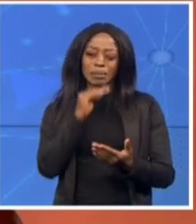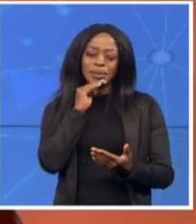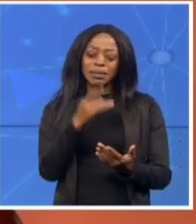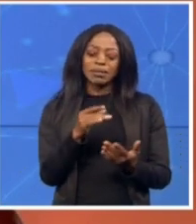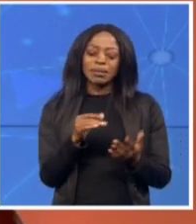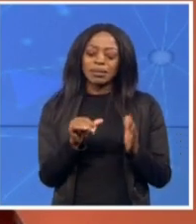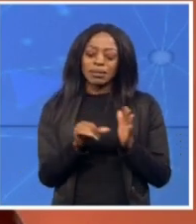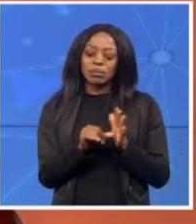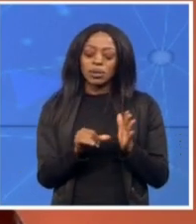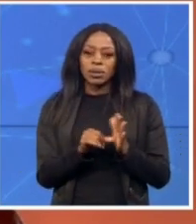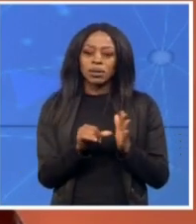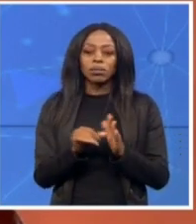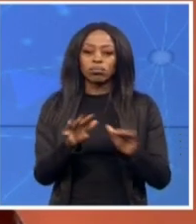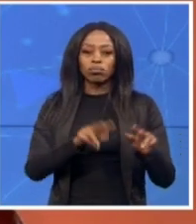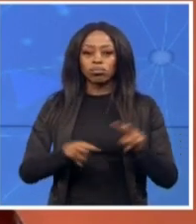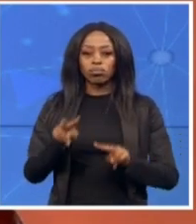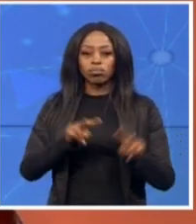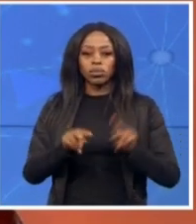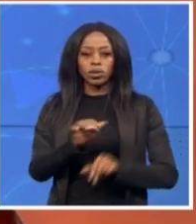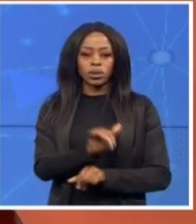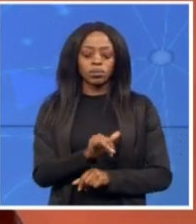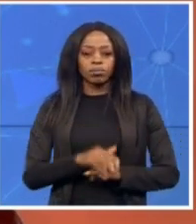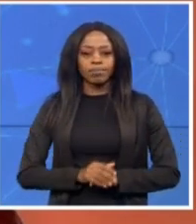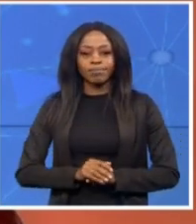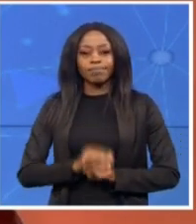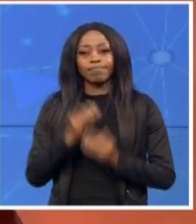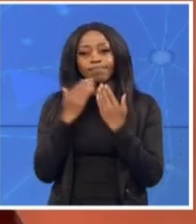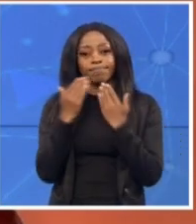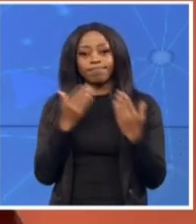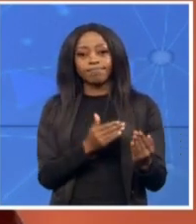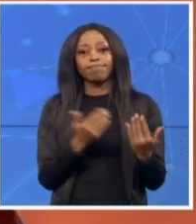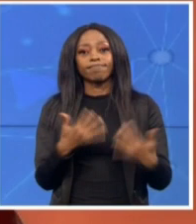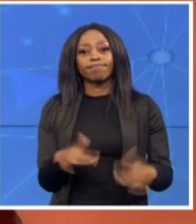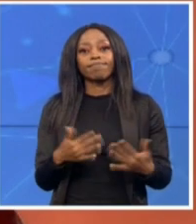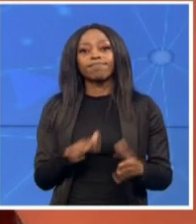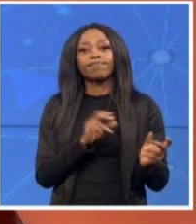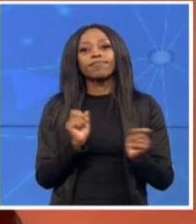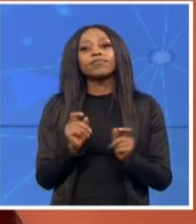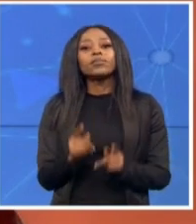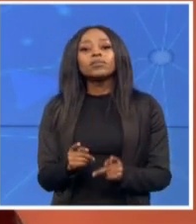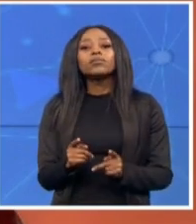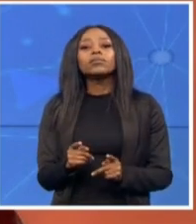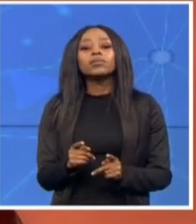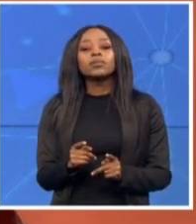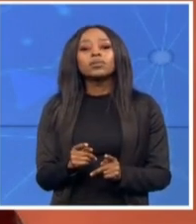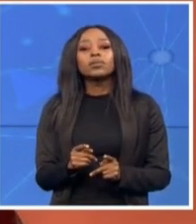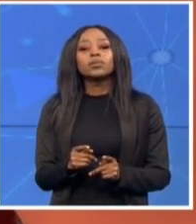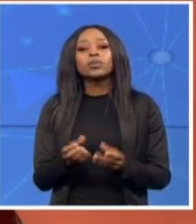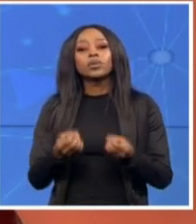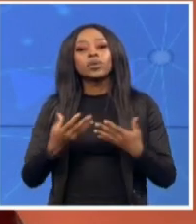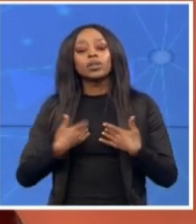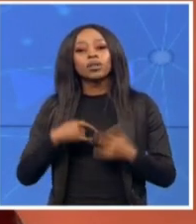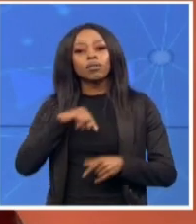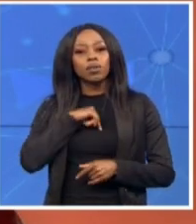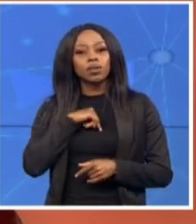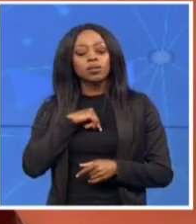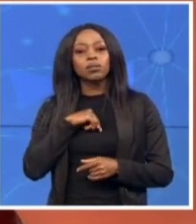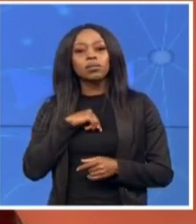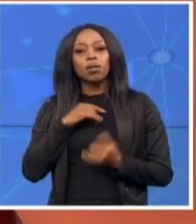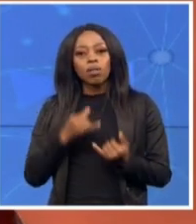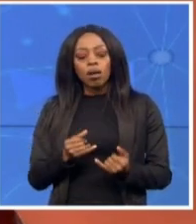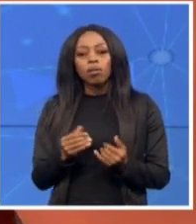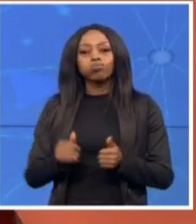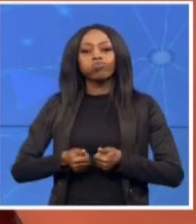much, Kayla, for this opportunity. We are looking forward to work and also to go to as far as all